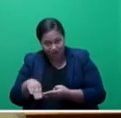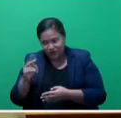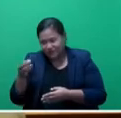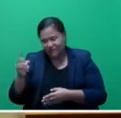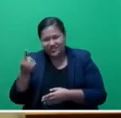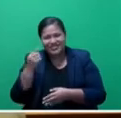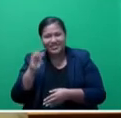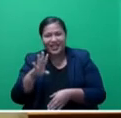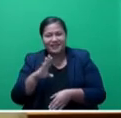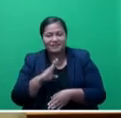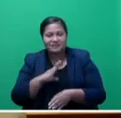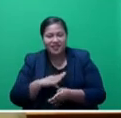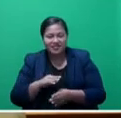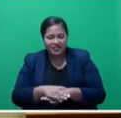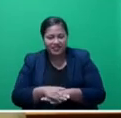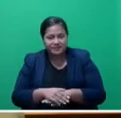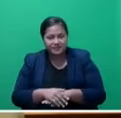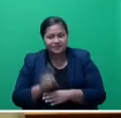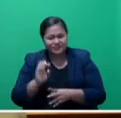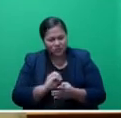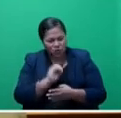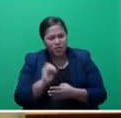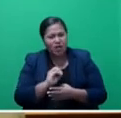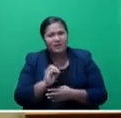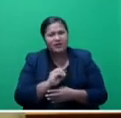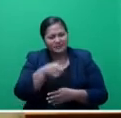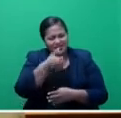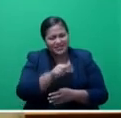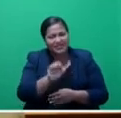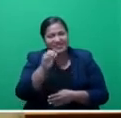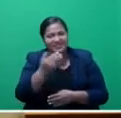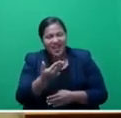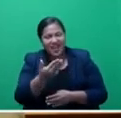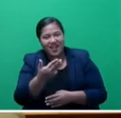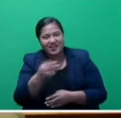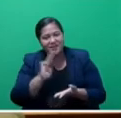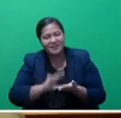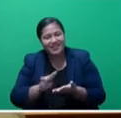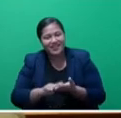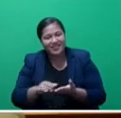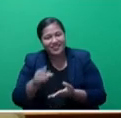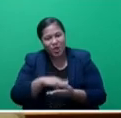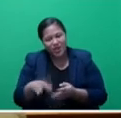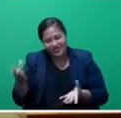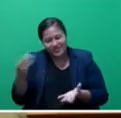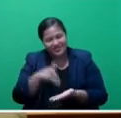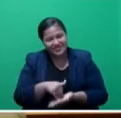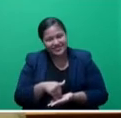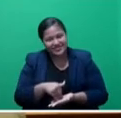of October alone, personal remittances total a record of $69 million, an increase